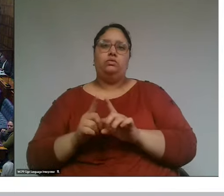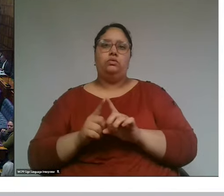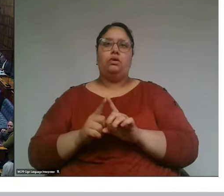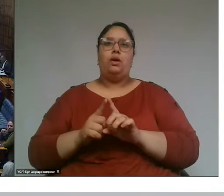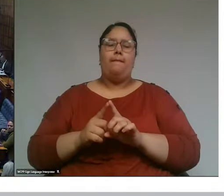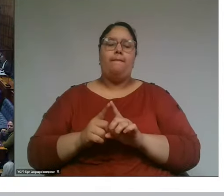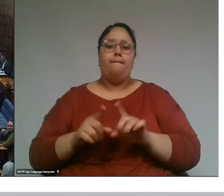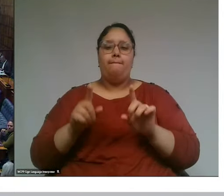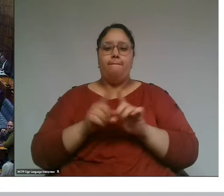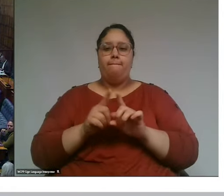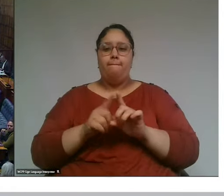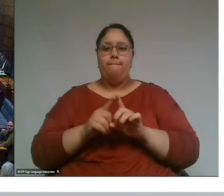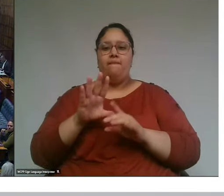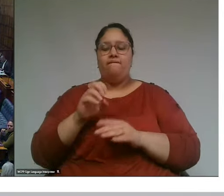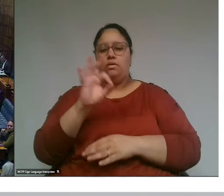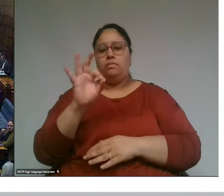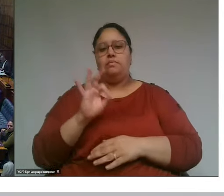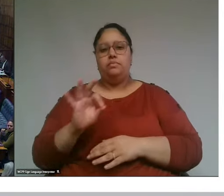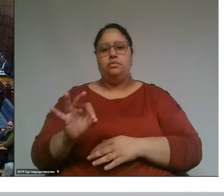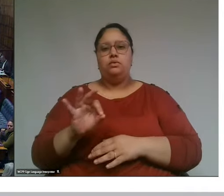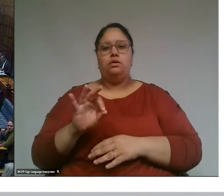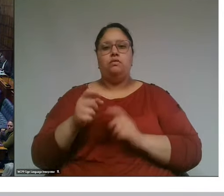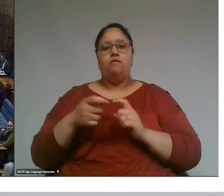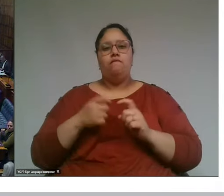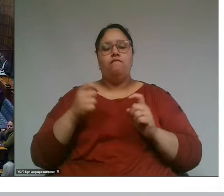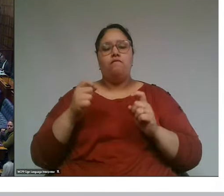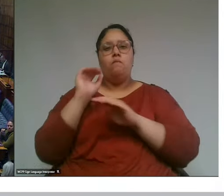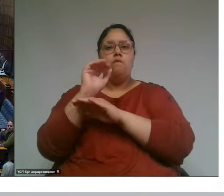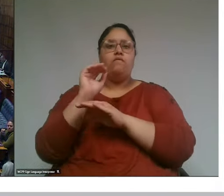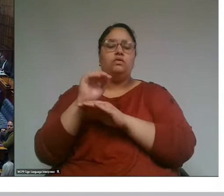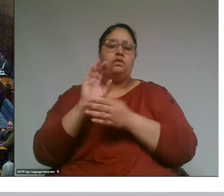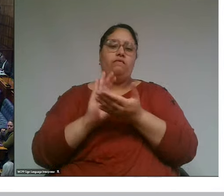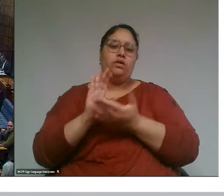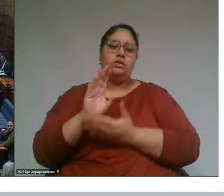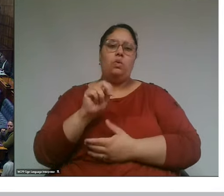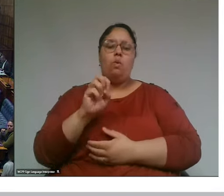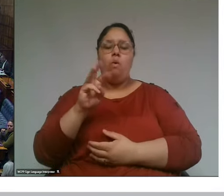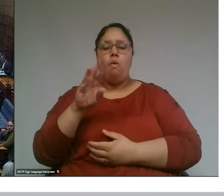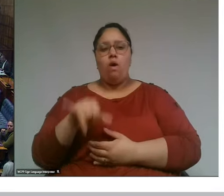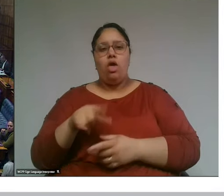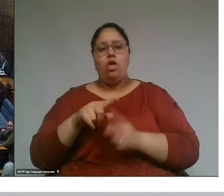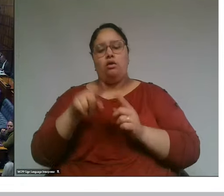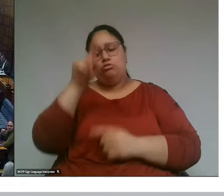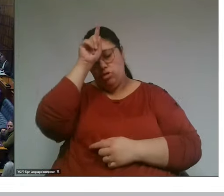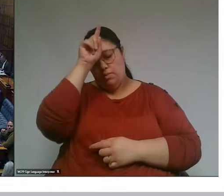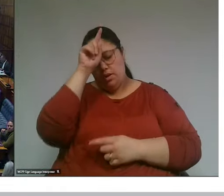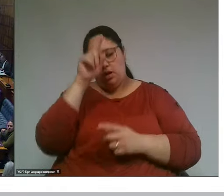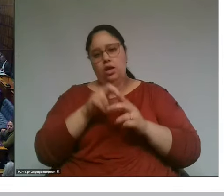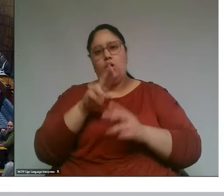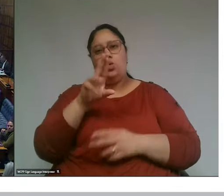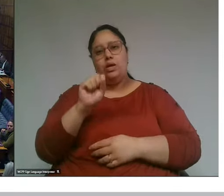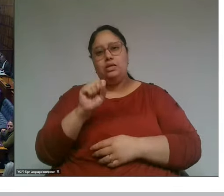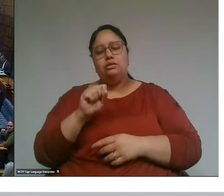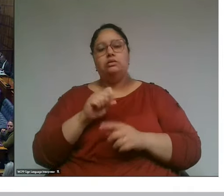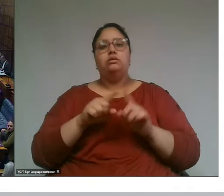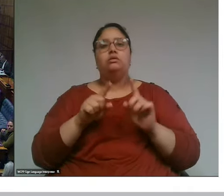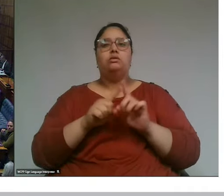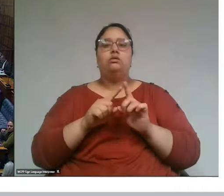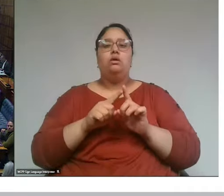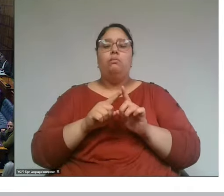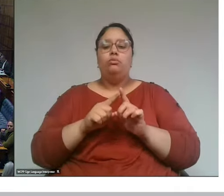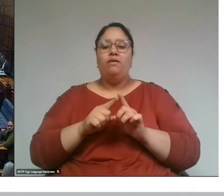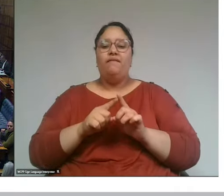50% coming um from foreign investors Norway Germany and the United States I'll talk to the one